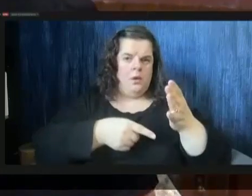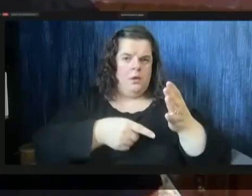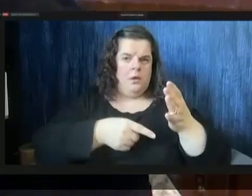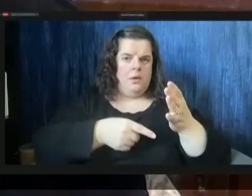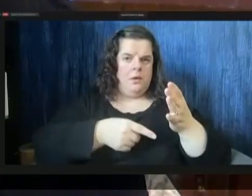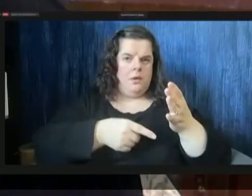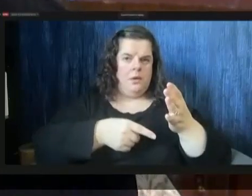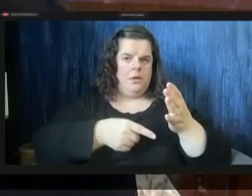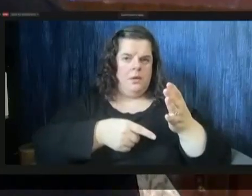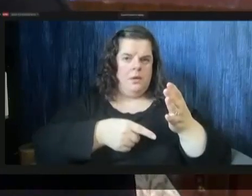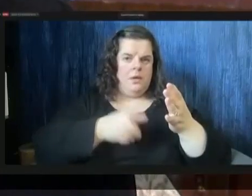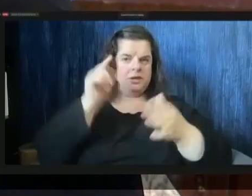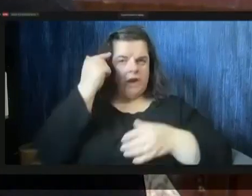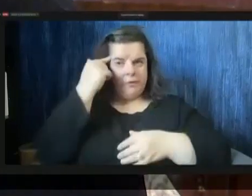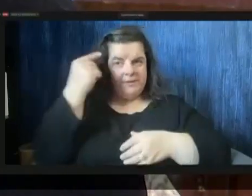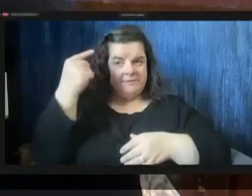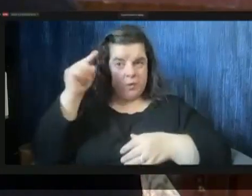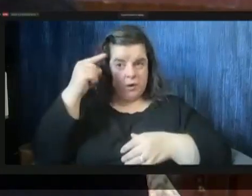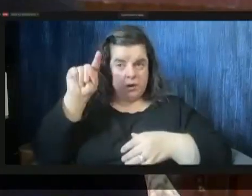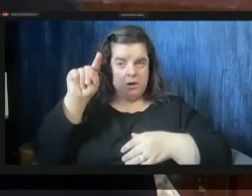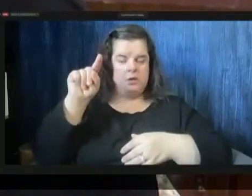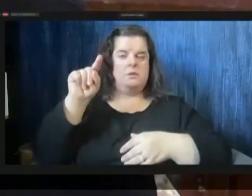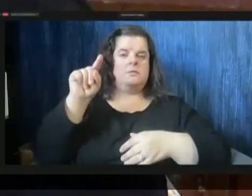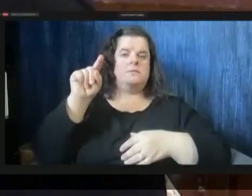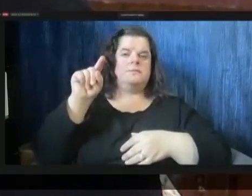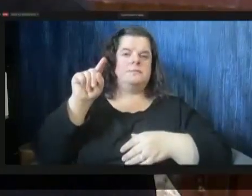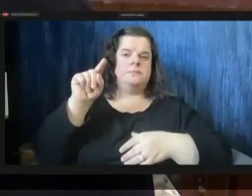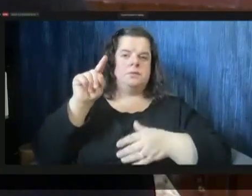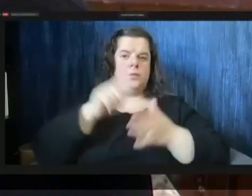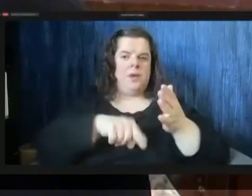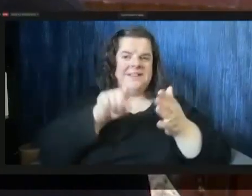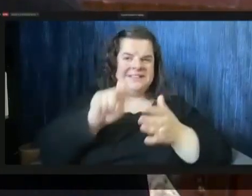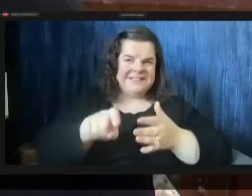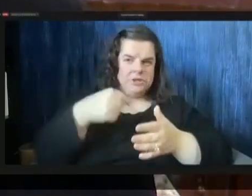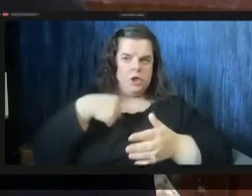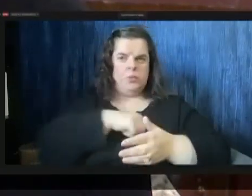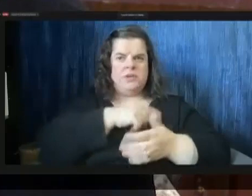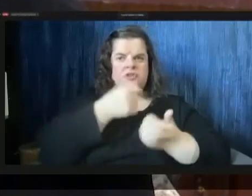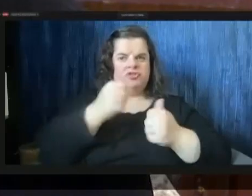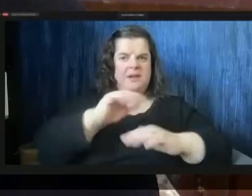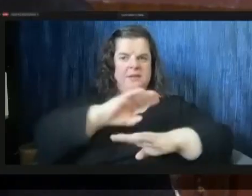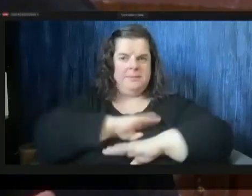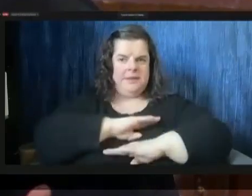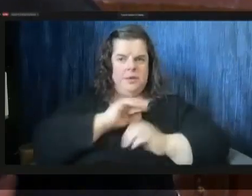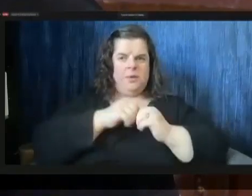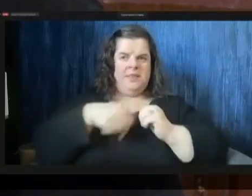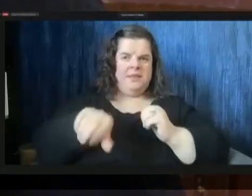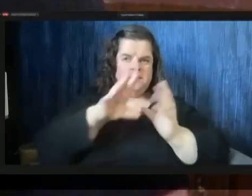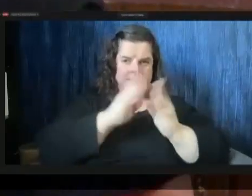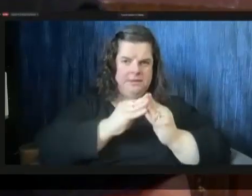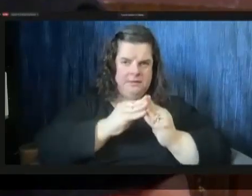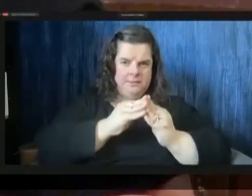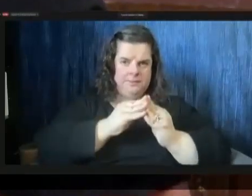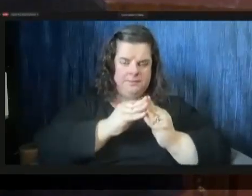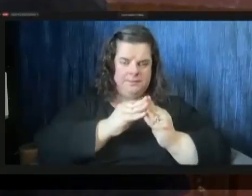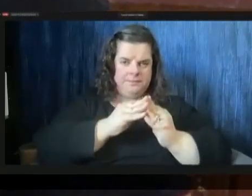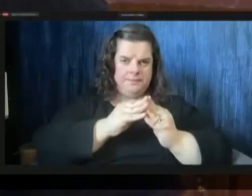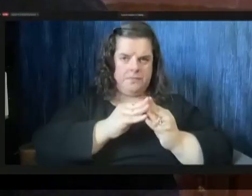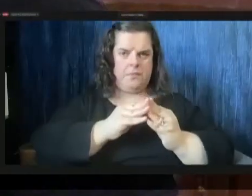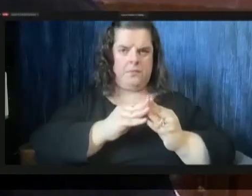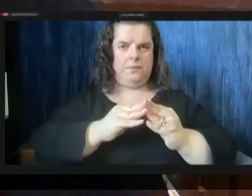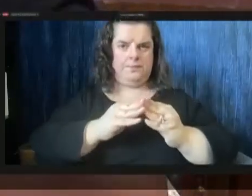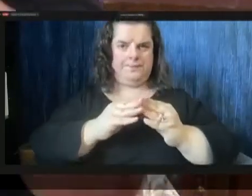what is government for? You know, like what needs are we trying to meet with these meetings? You know, like do folks